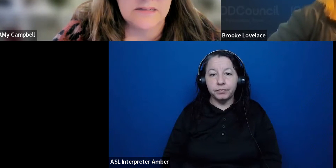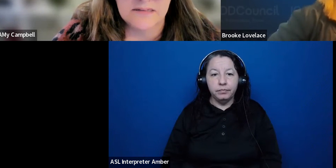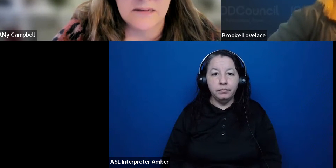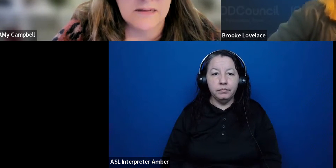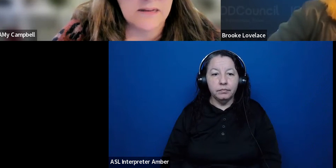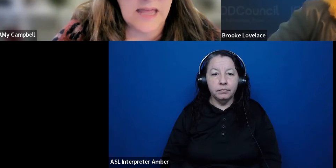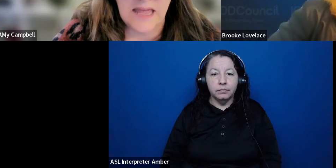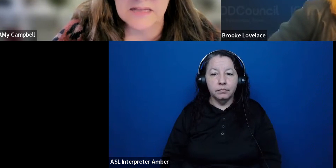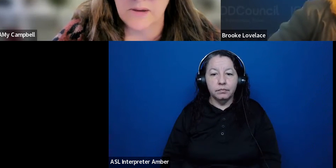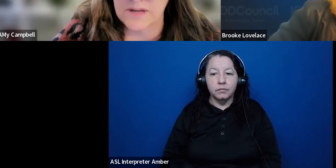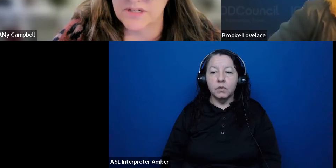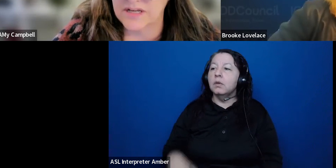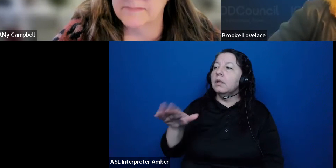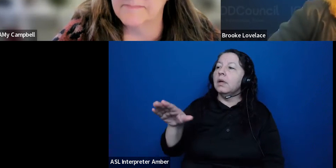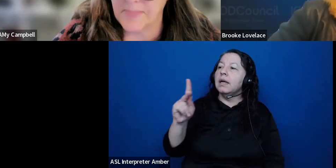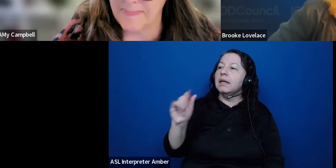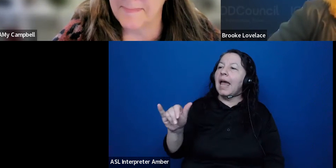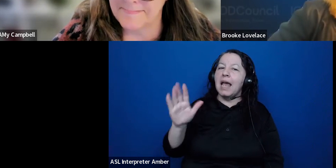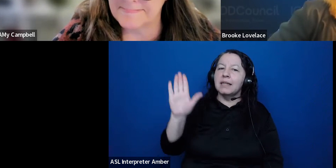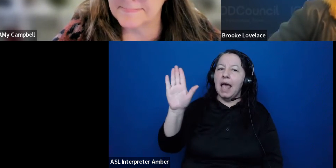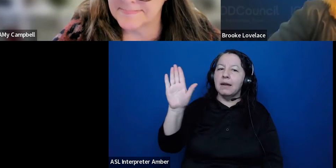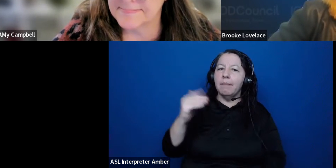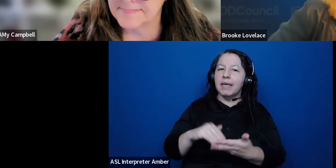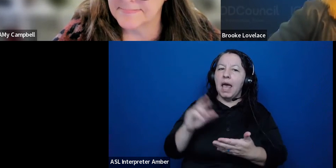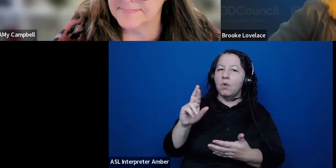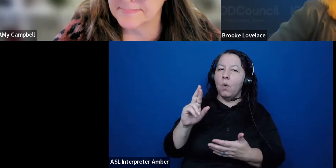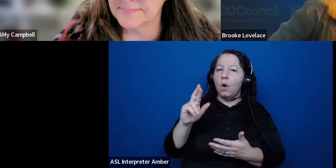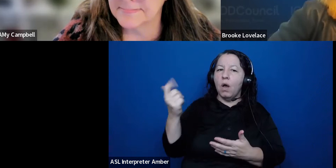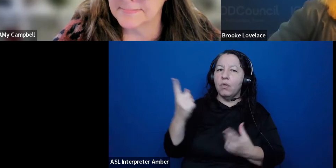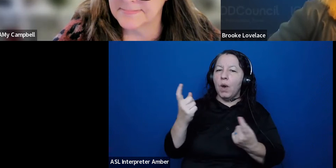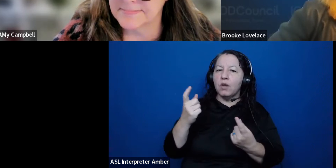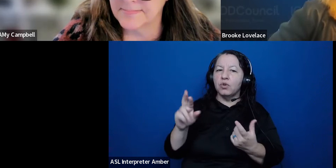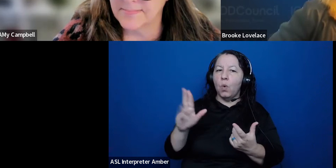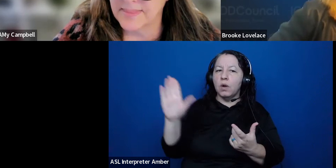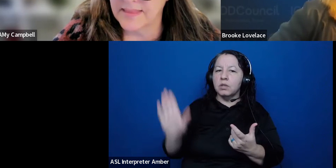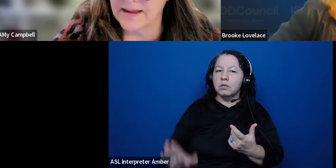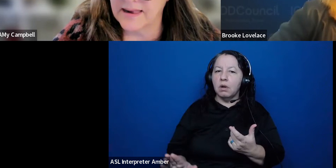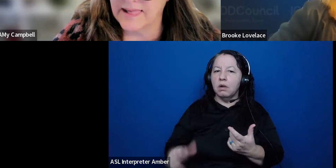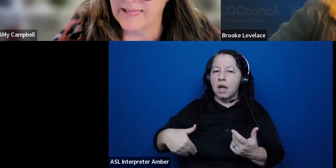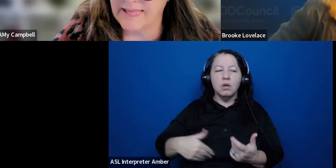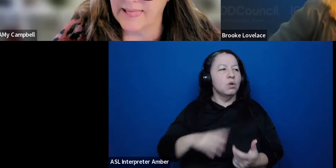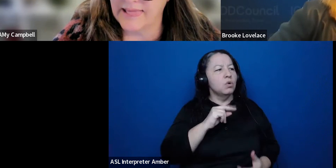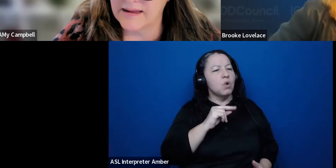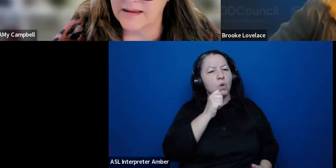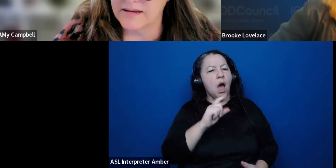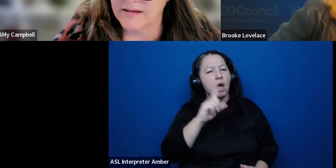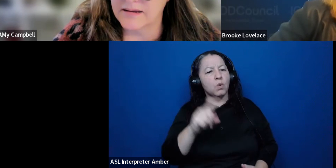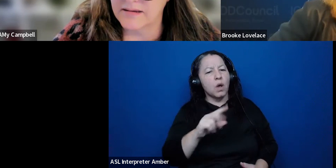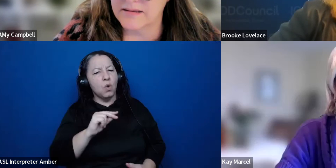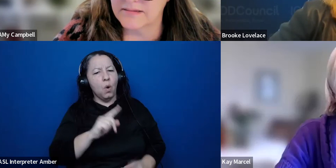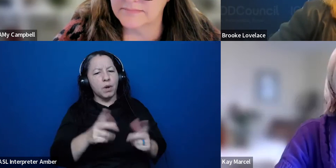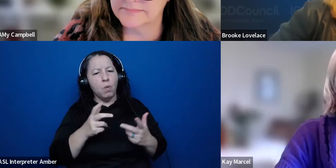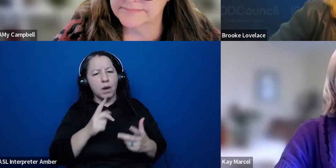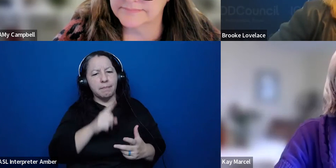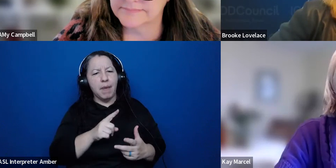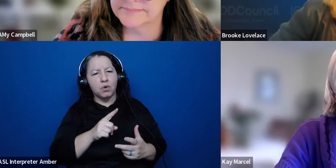And Kay has her hand up again, but I don't know if she has another question. Kay? Not a question, but just wanted to make sure